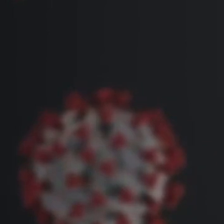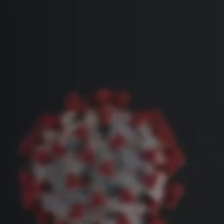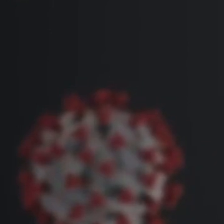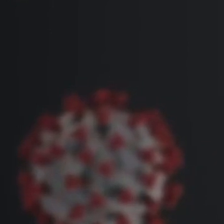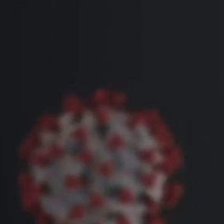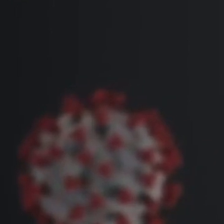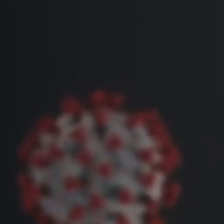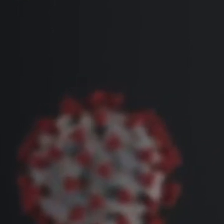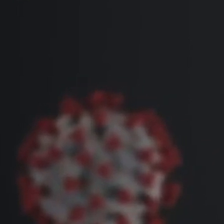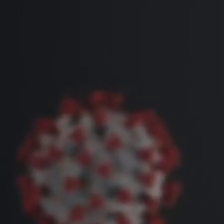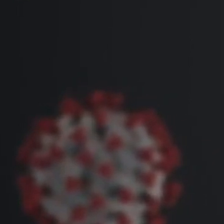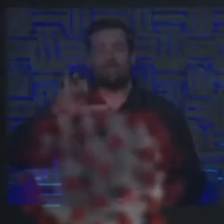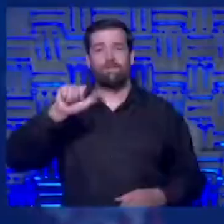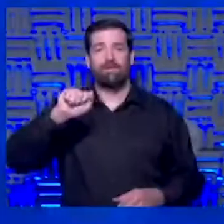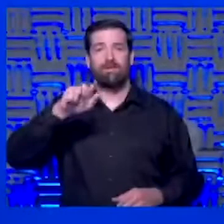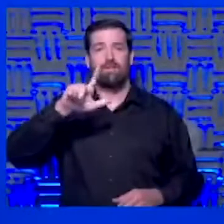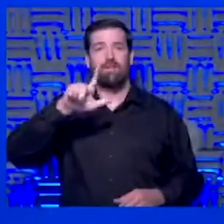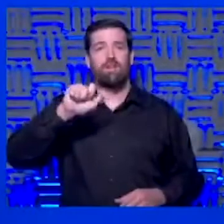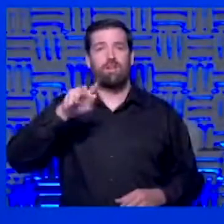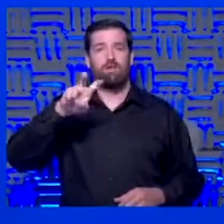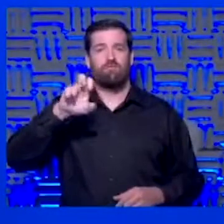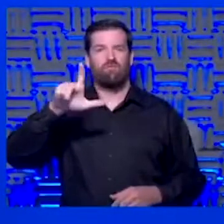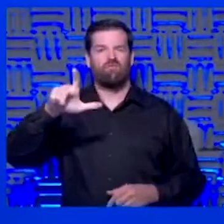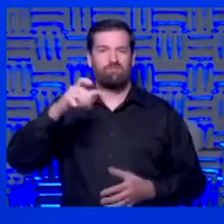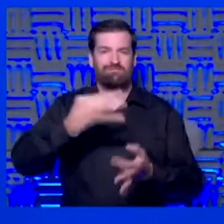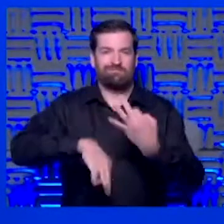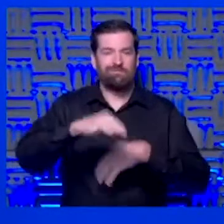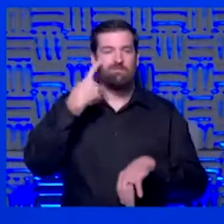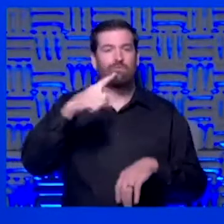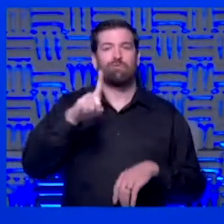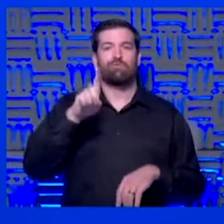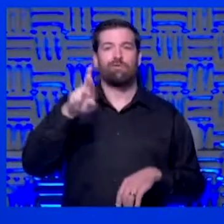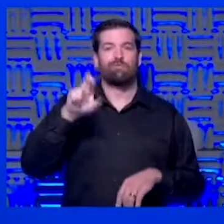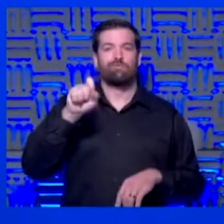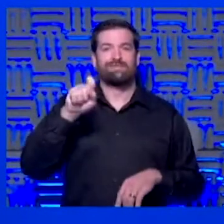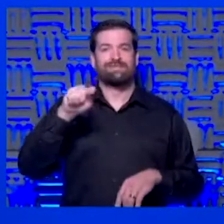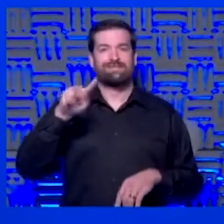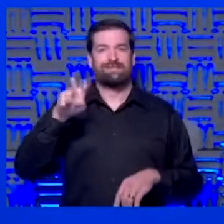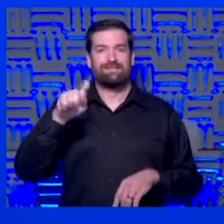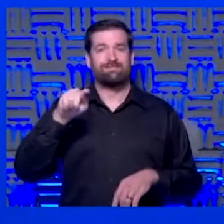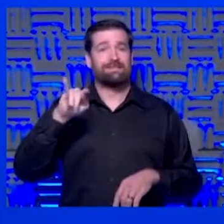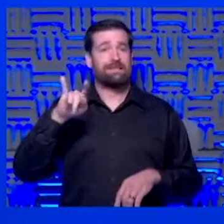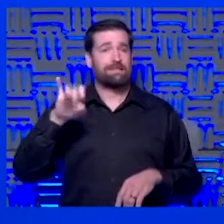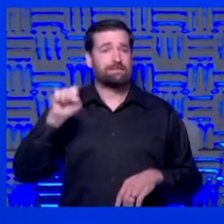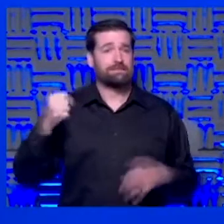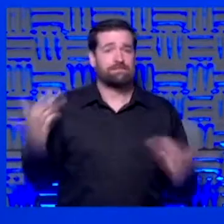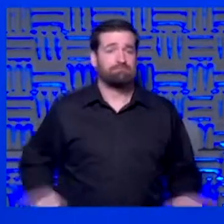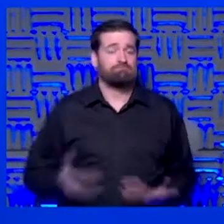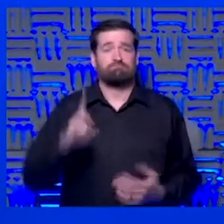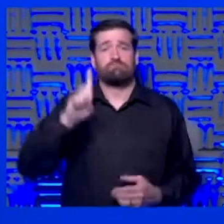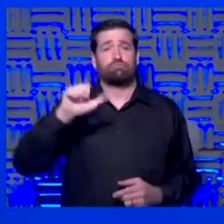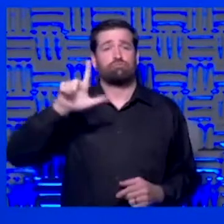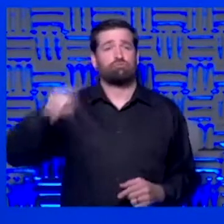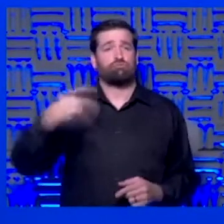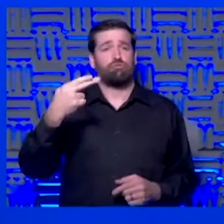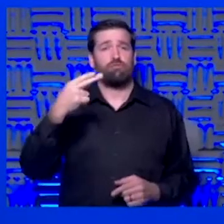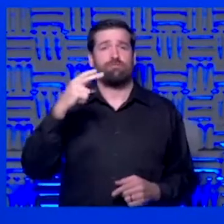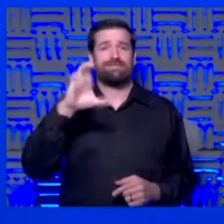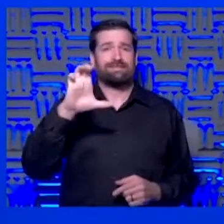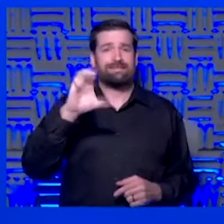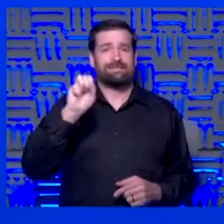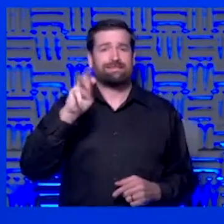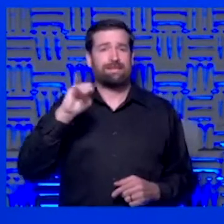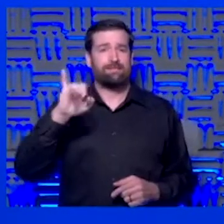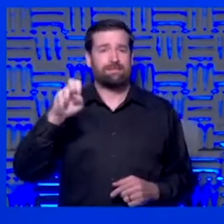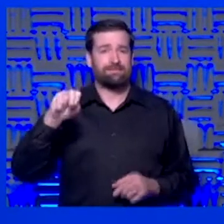Good morning, everyone. I'm Jessica Lovell in for Chief Medical Officer Dr. Steve Stites today. We are here inside the Dolph C. Simons Jr. Family Broadcast Studio,